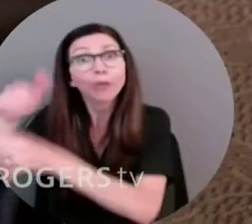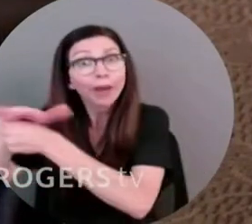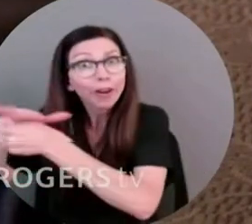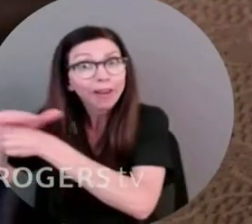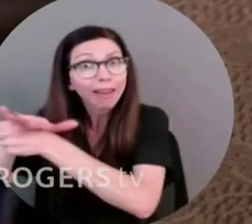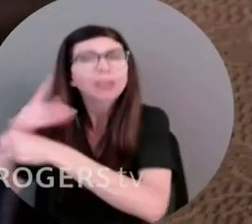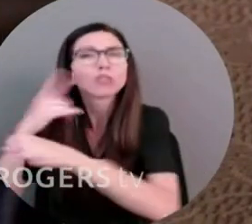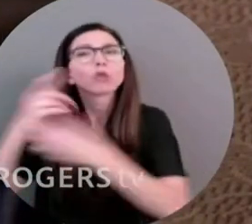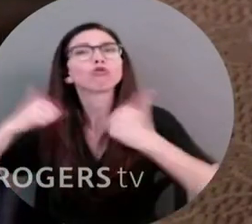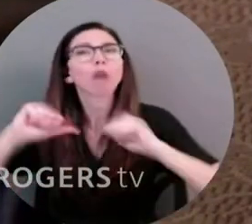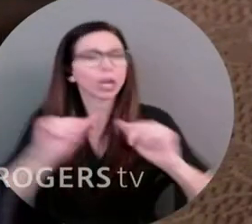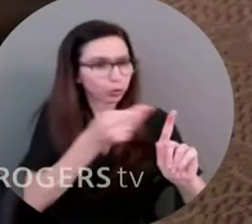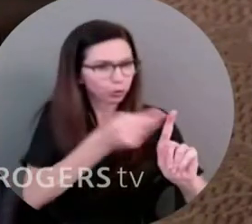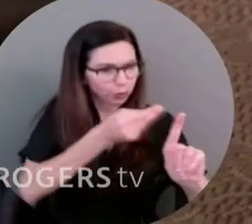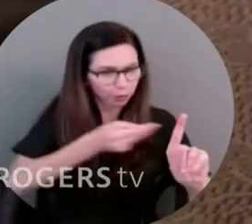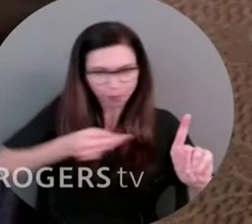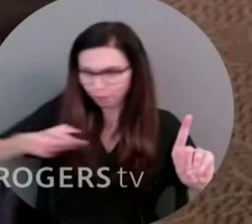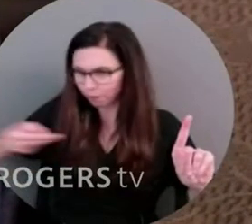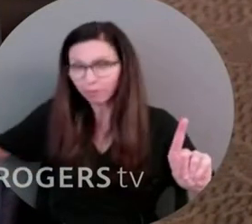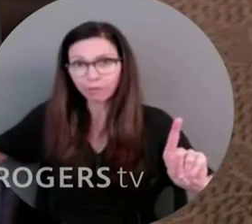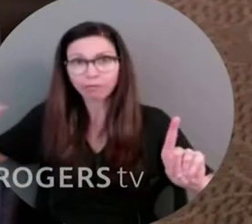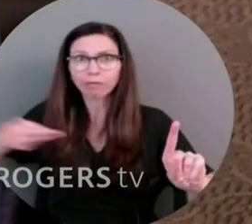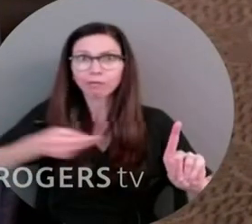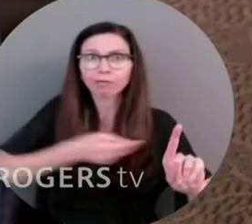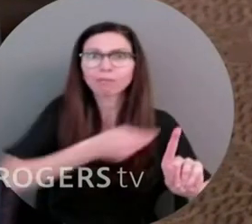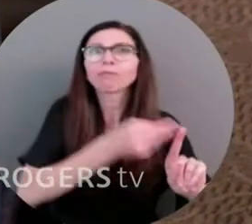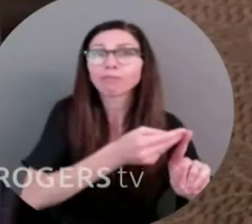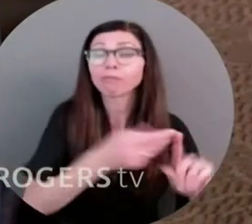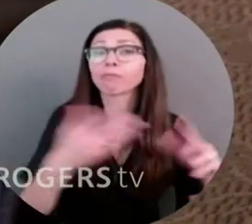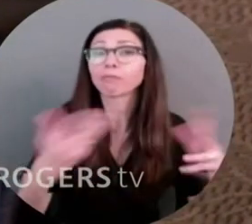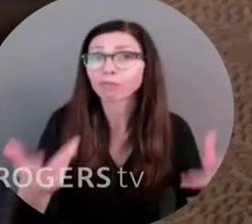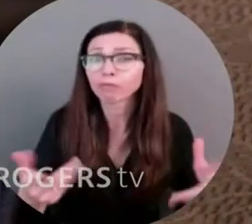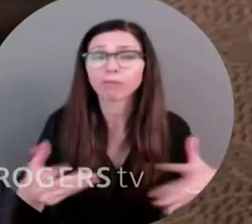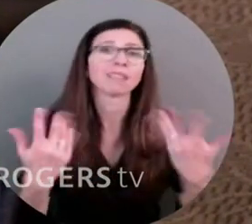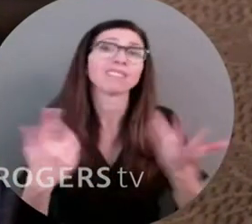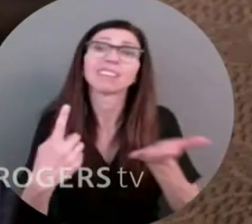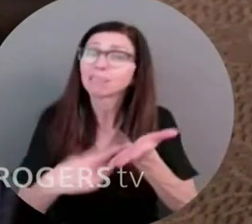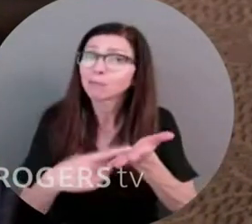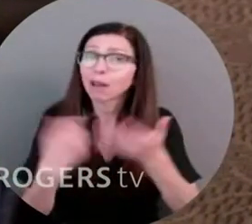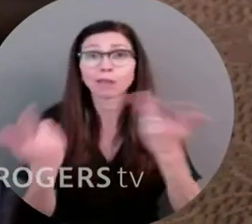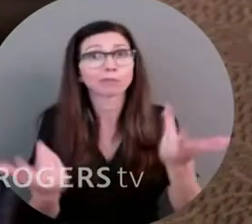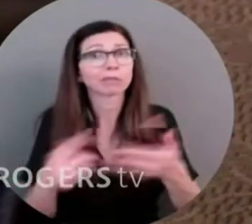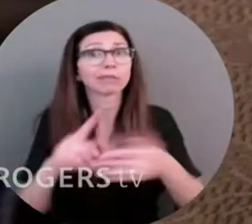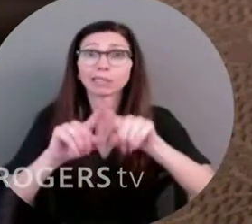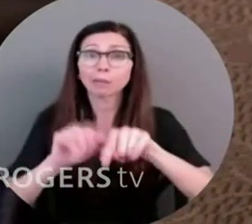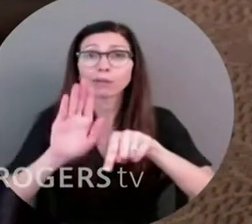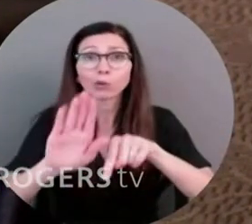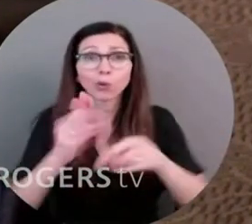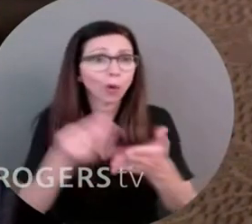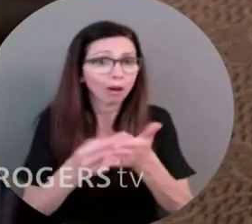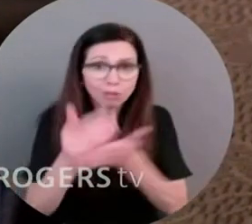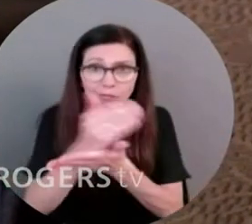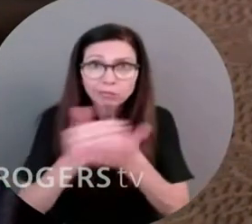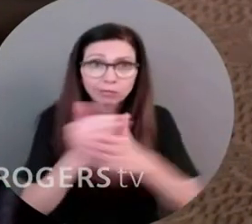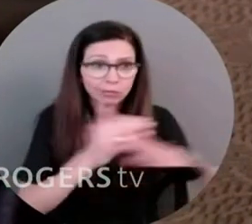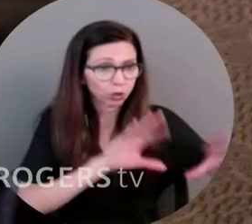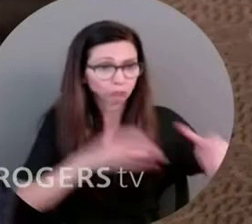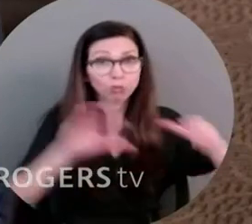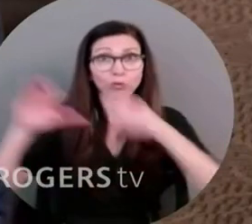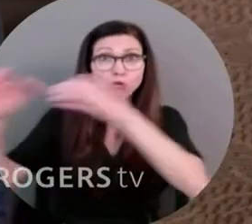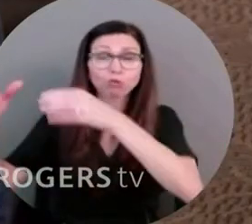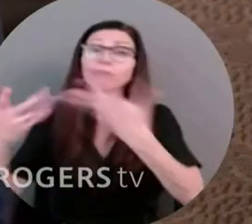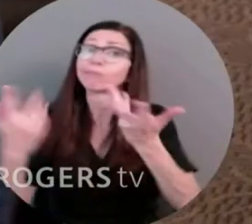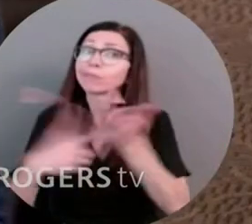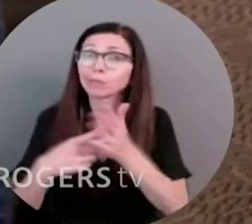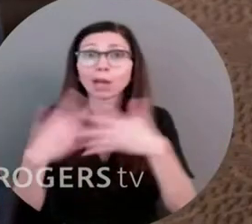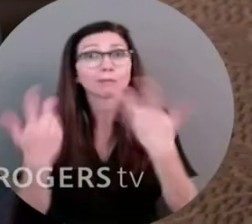sometimes there are socio-demographic factors that are associated with being at higher risk for transmission of the virus, whether someone belongs